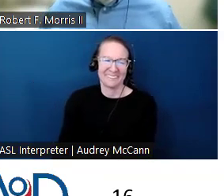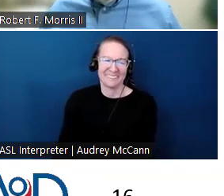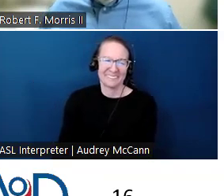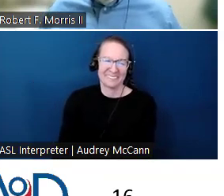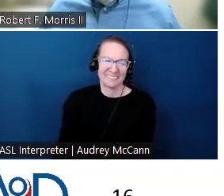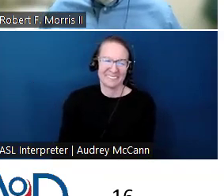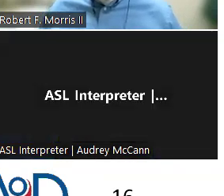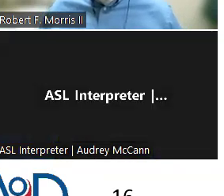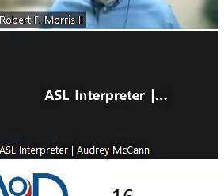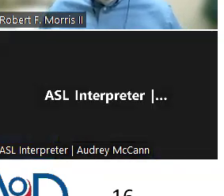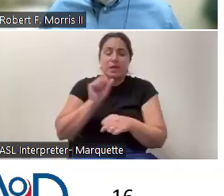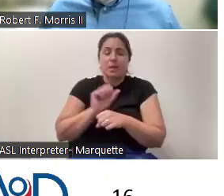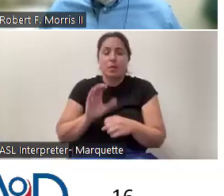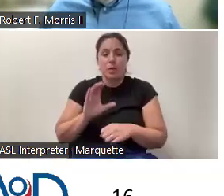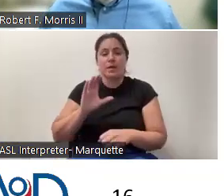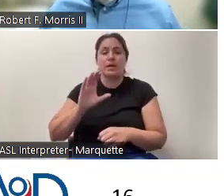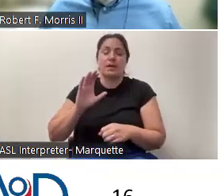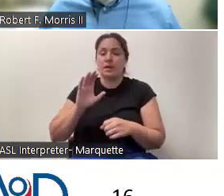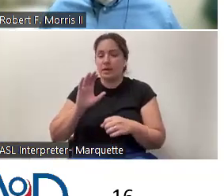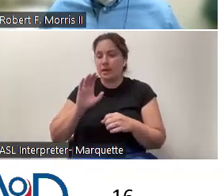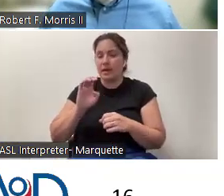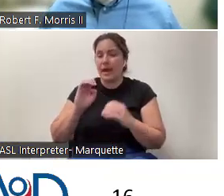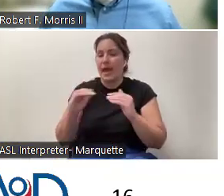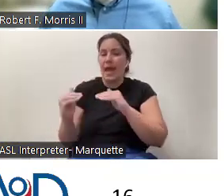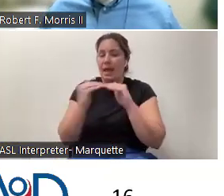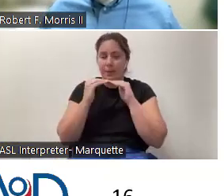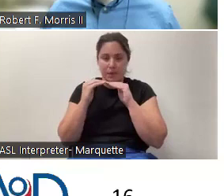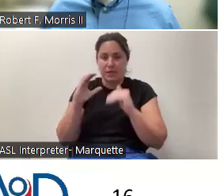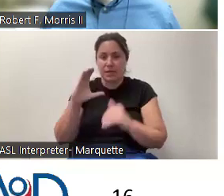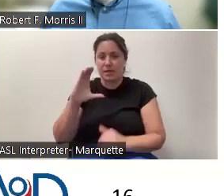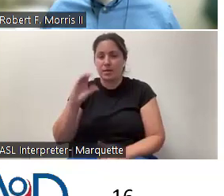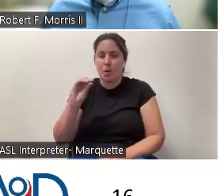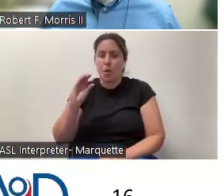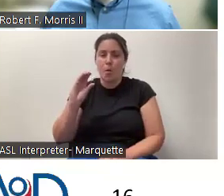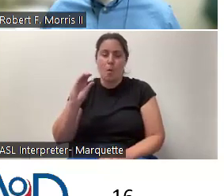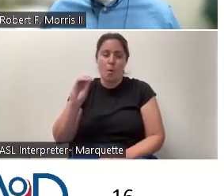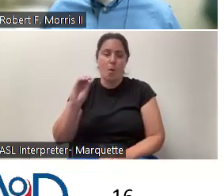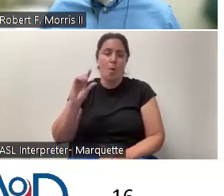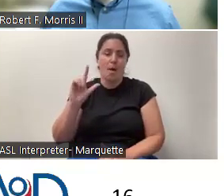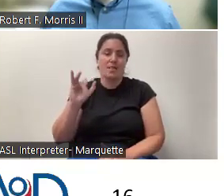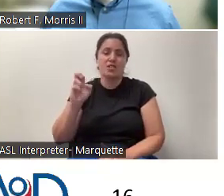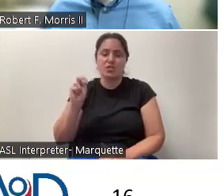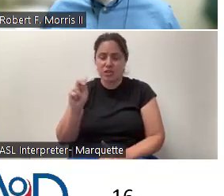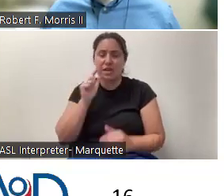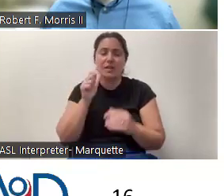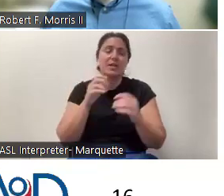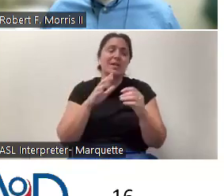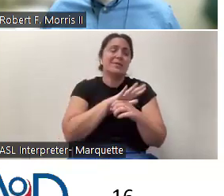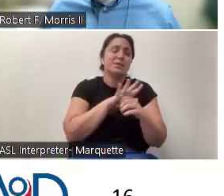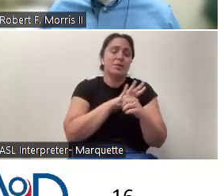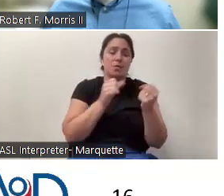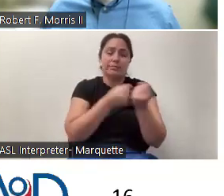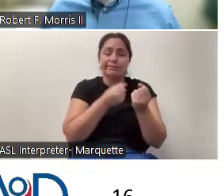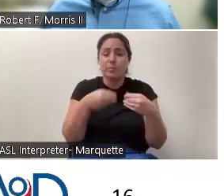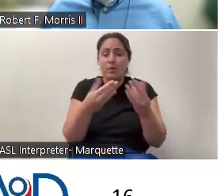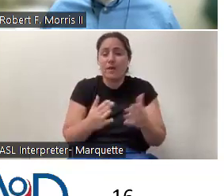locally, so the Employment Equity Coalition in Monroe County, it's a combination of local support providers, individuals